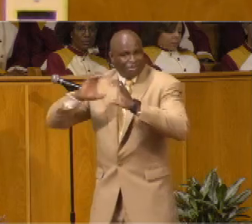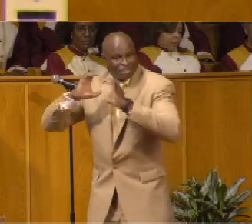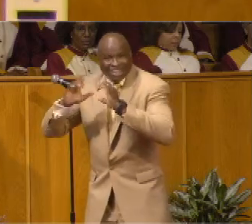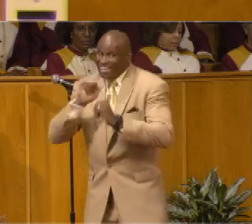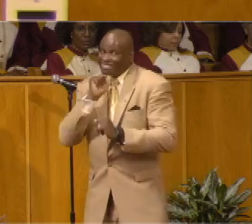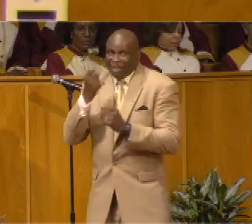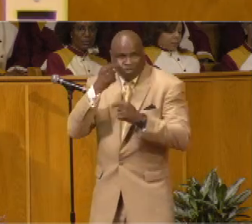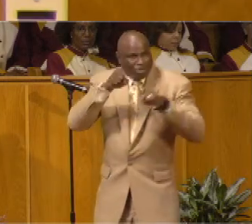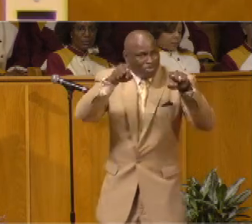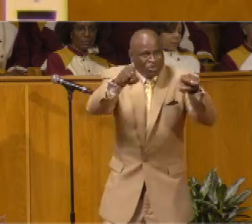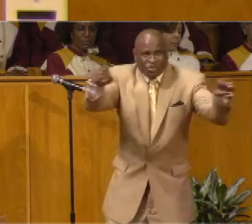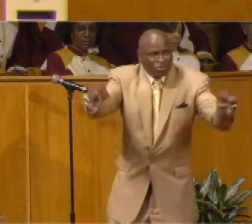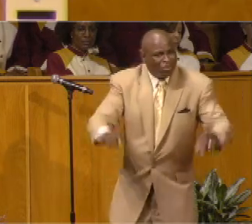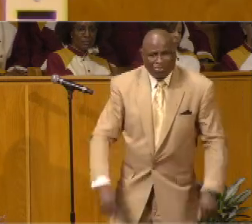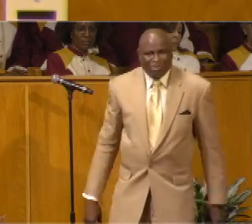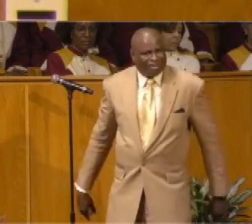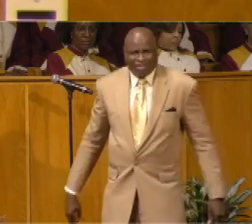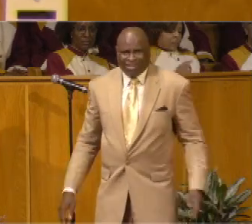not to you.